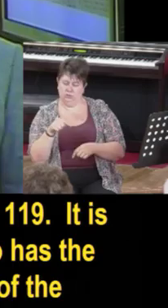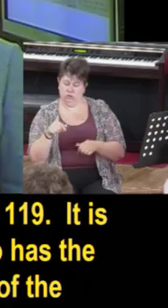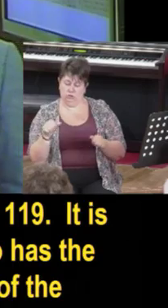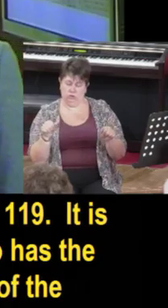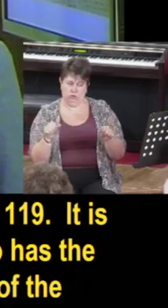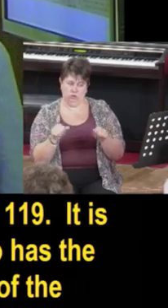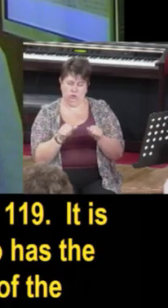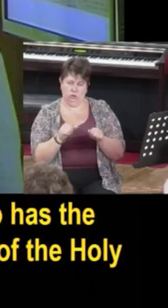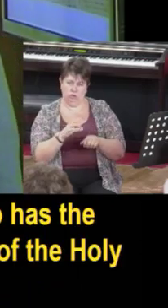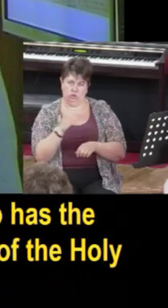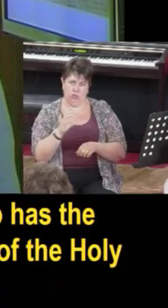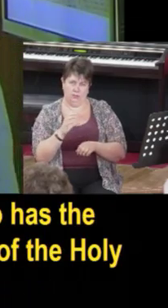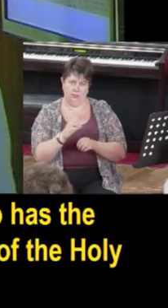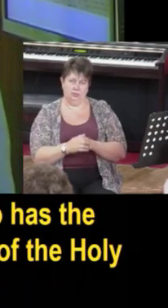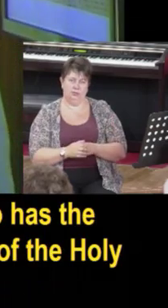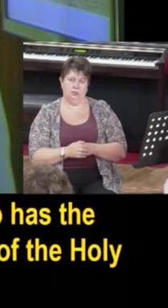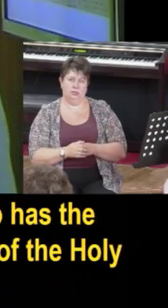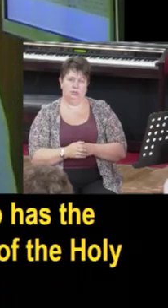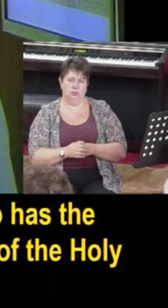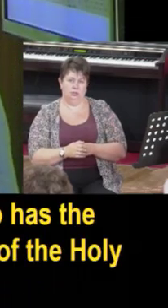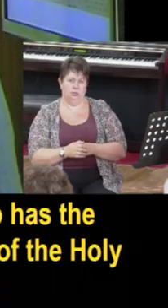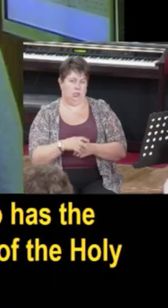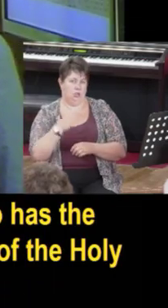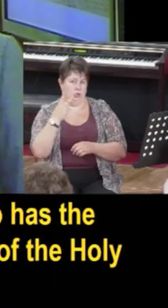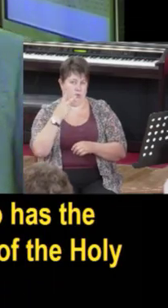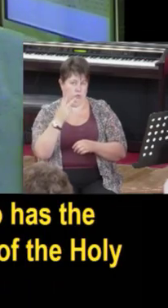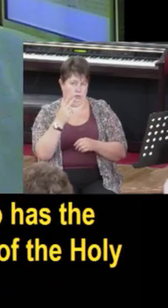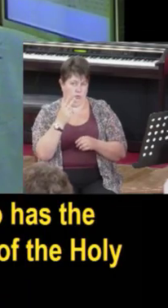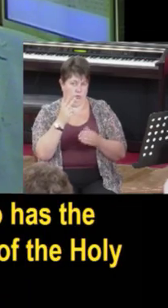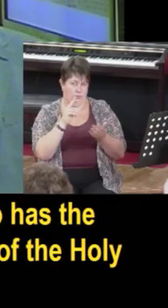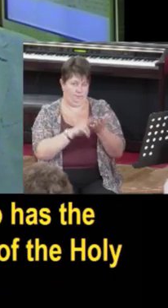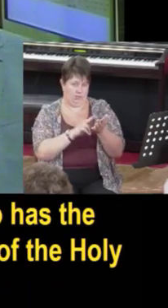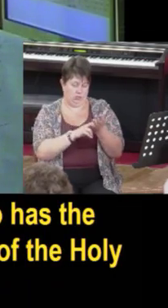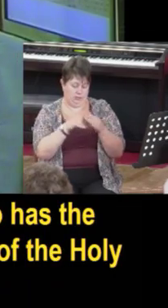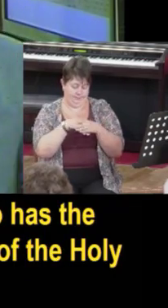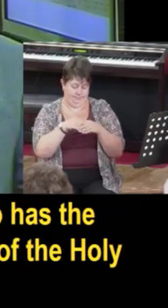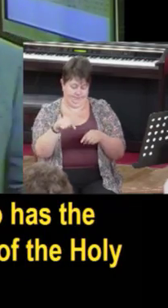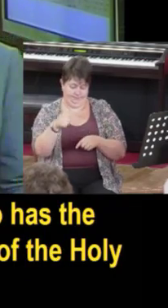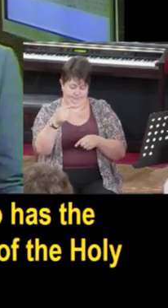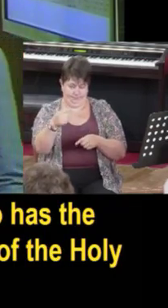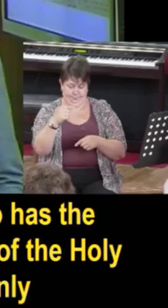shortest chapter, I should say, because it's only got two verses.